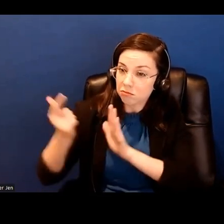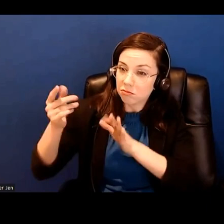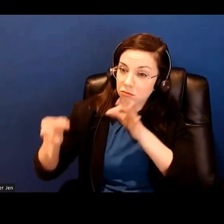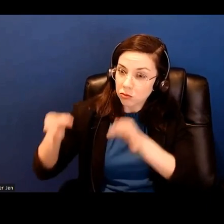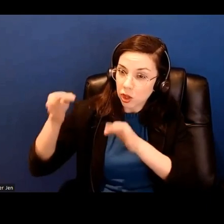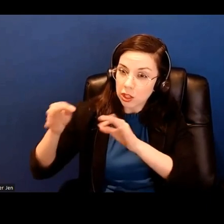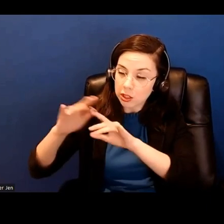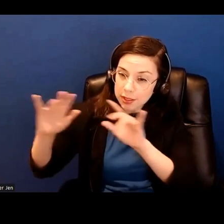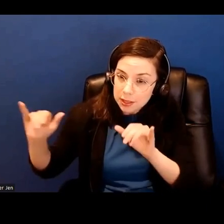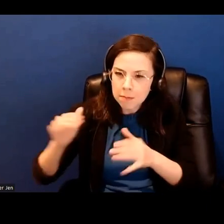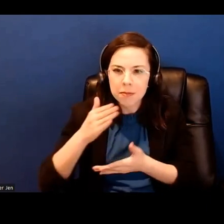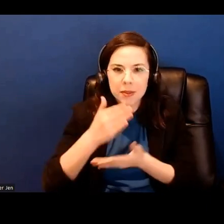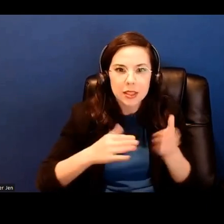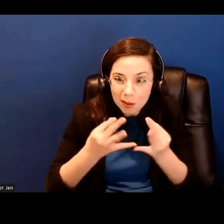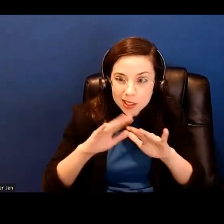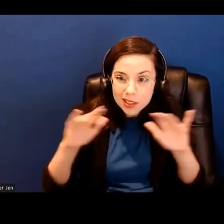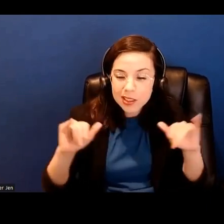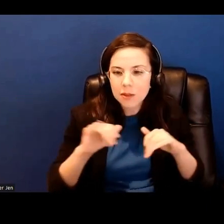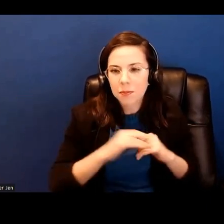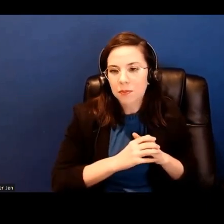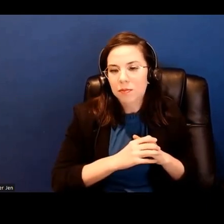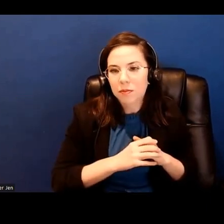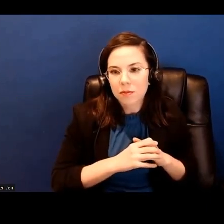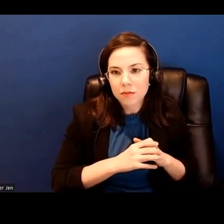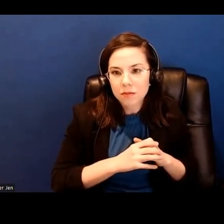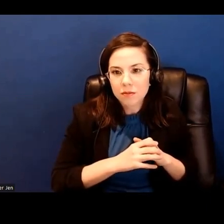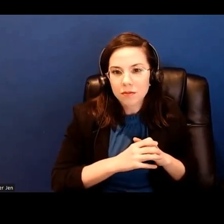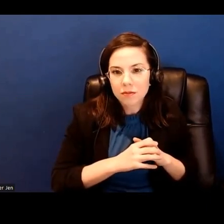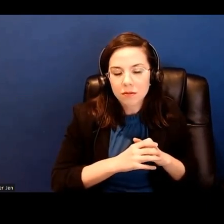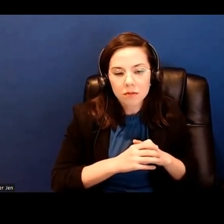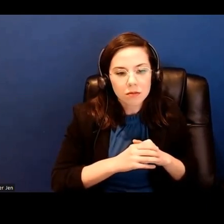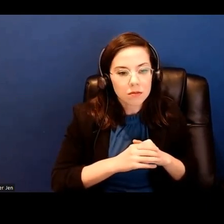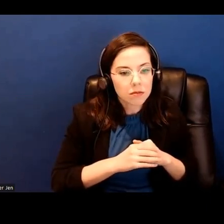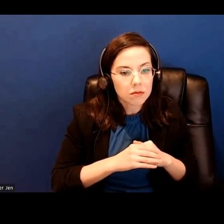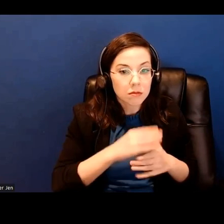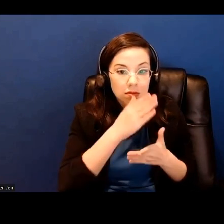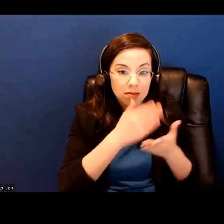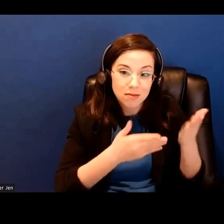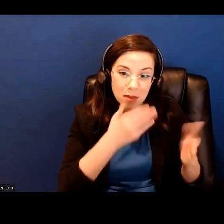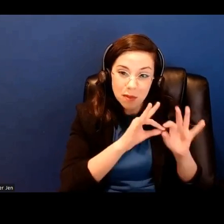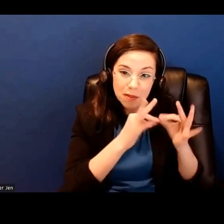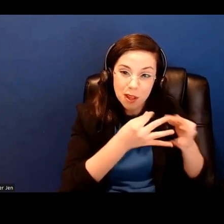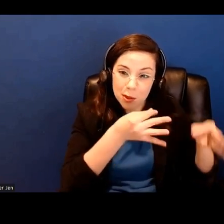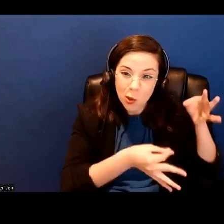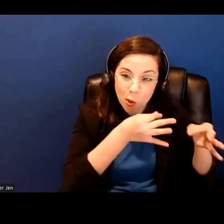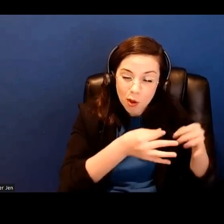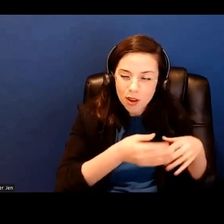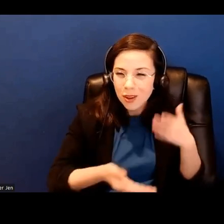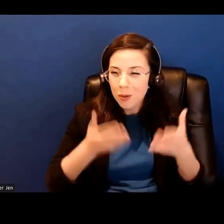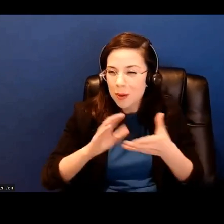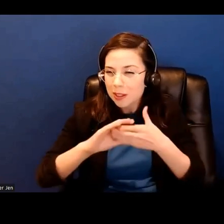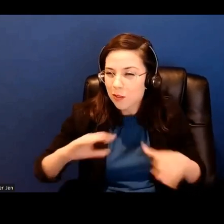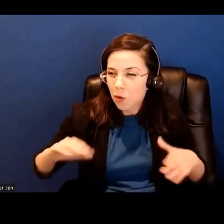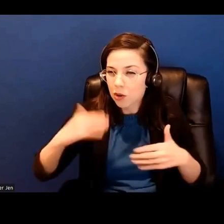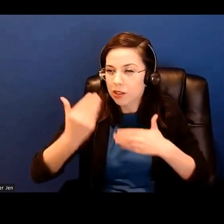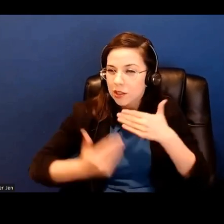through the family system, and some of those might be through family court, others might be through a divorce proceeding, and